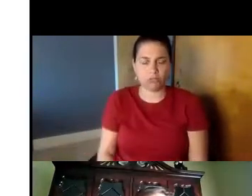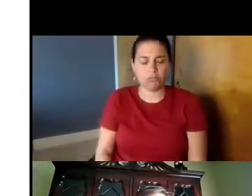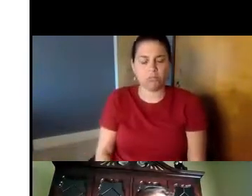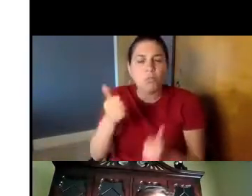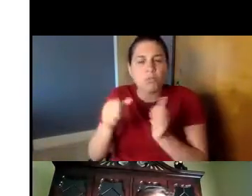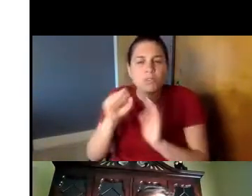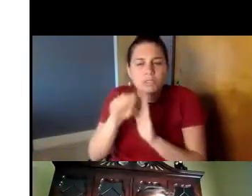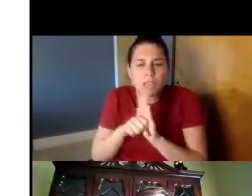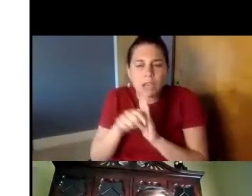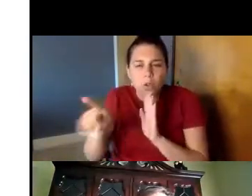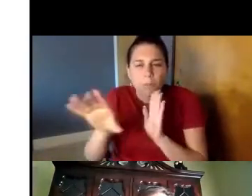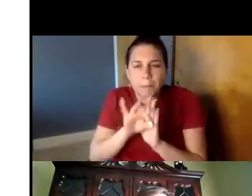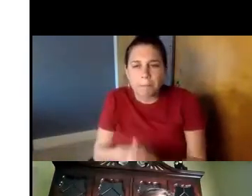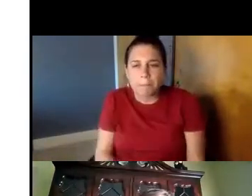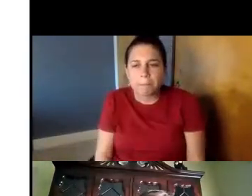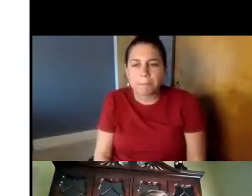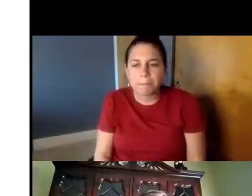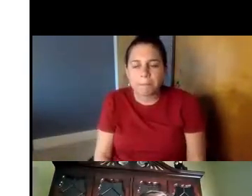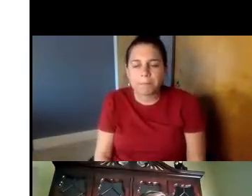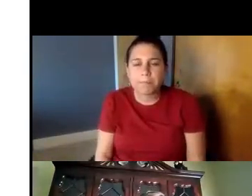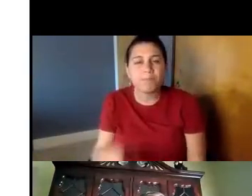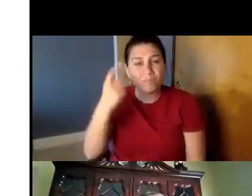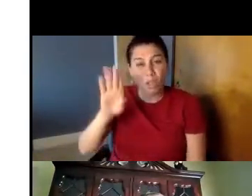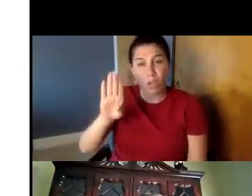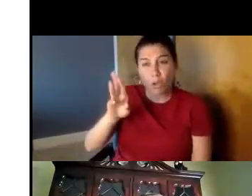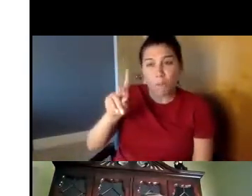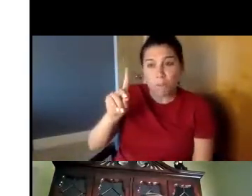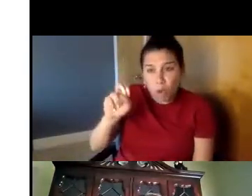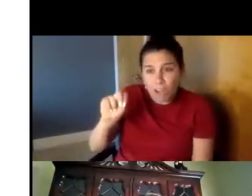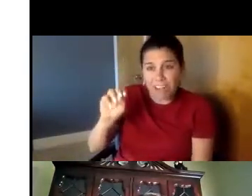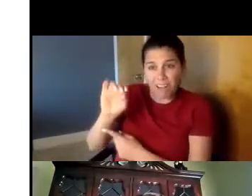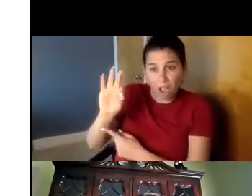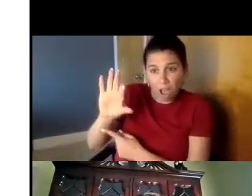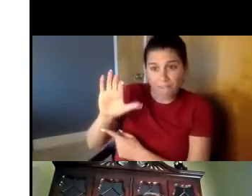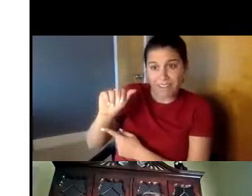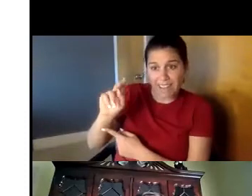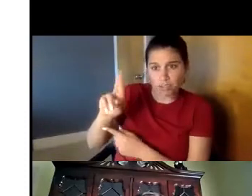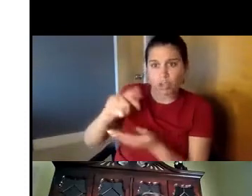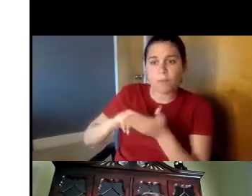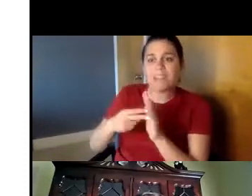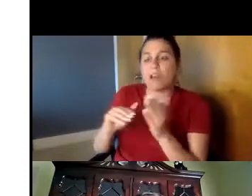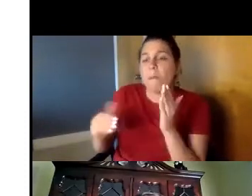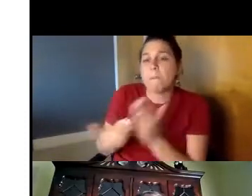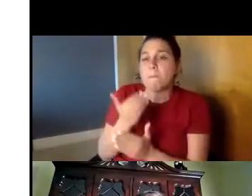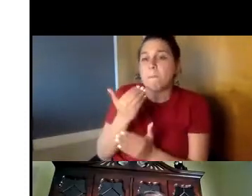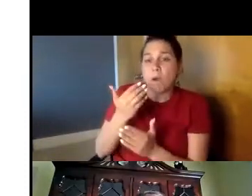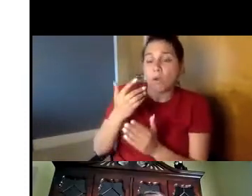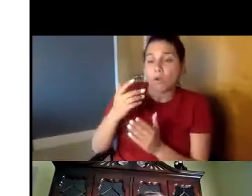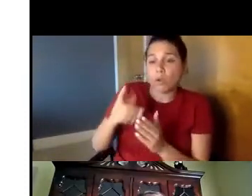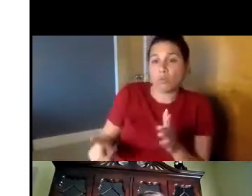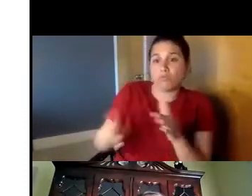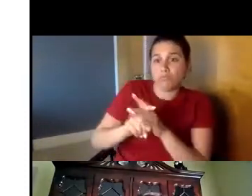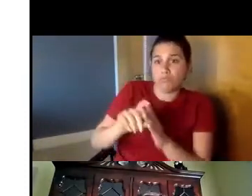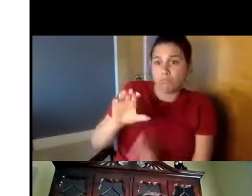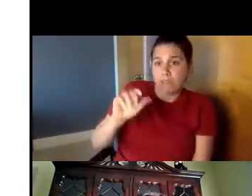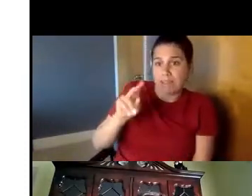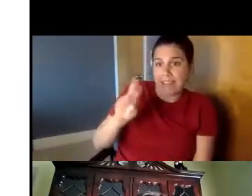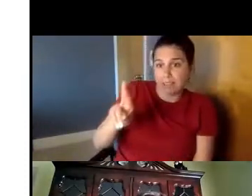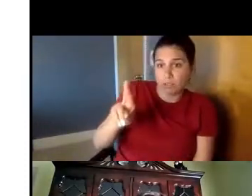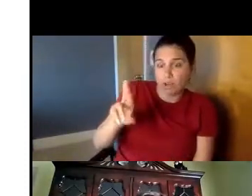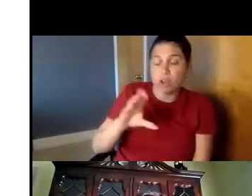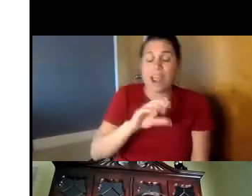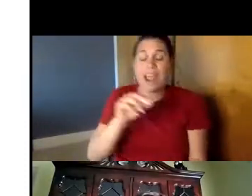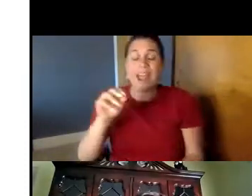choose? And by burden of cancer, I mean the most new cases of cancer in a year and the most people dying of cancer